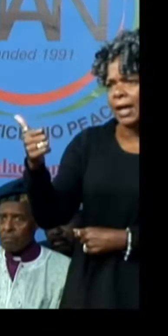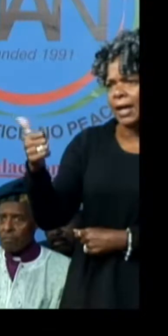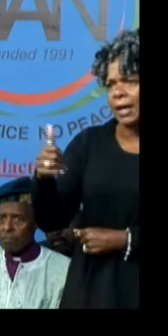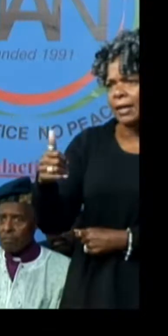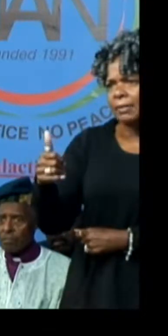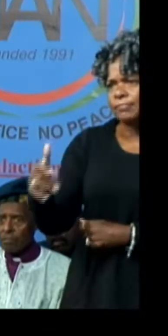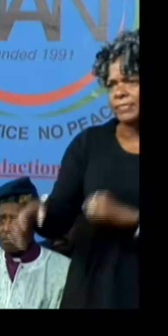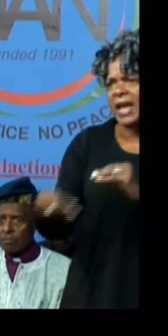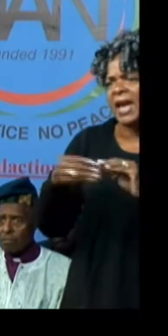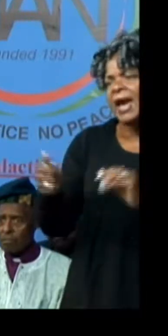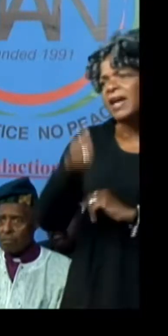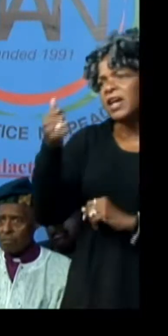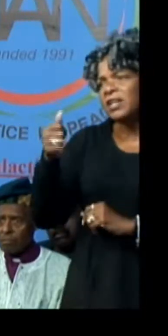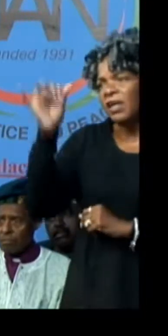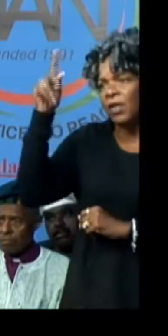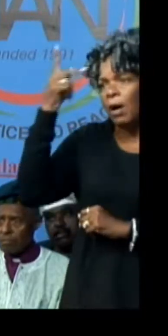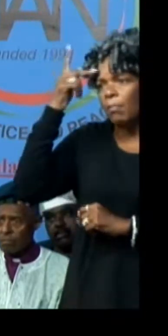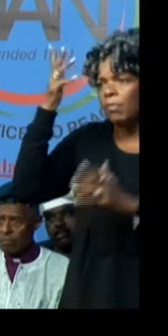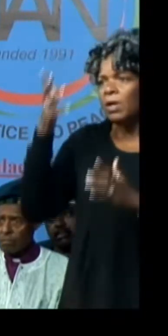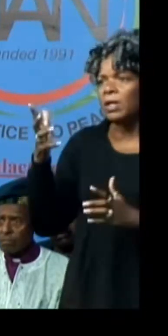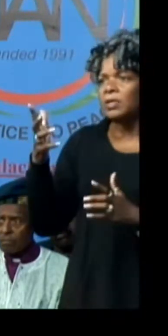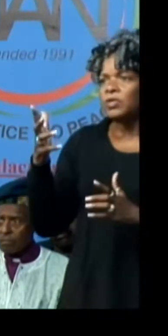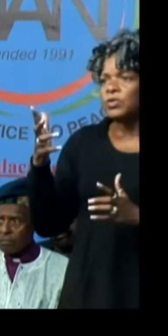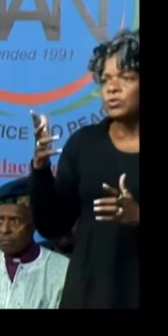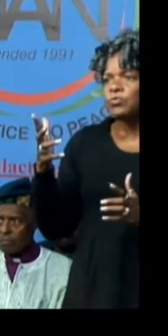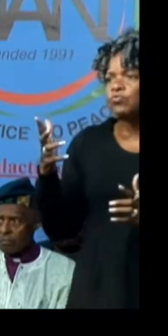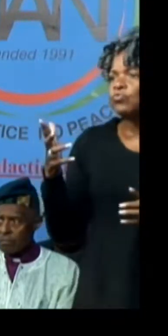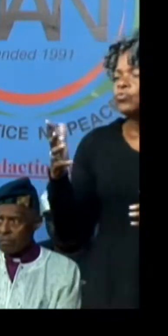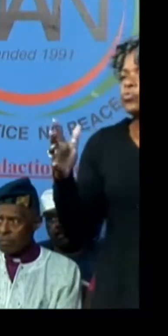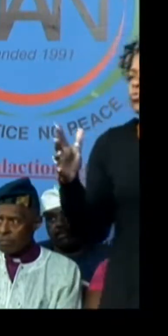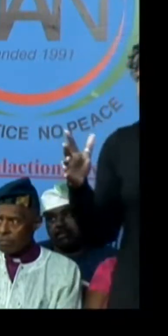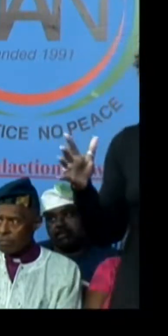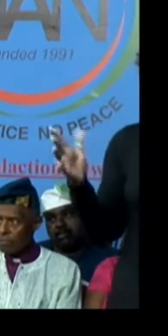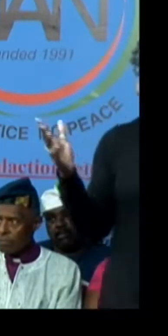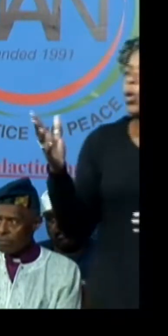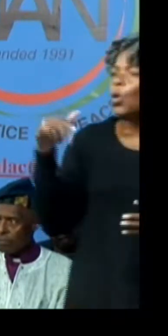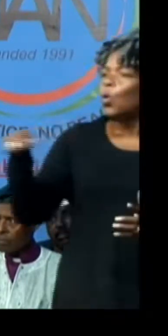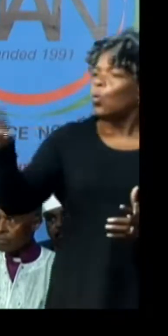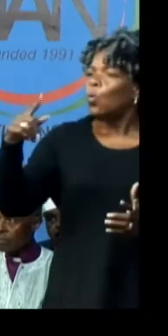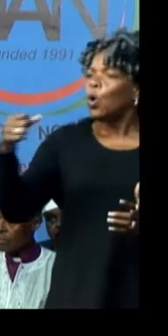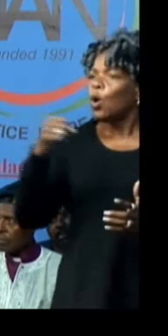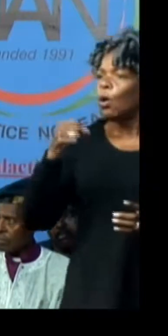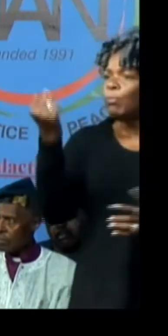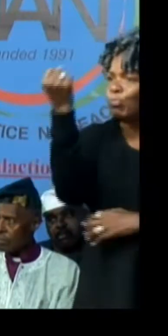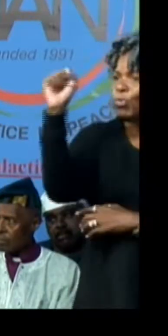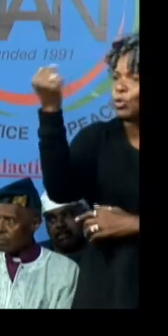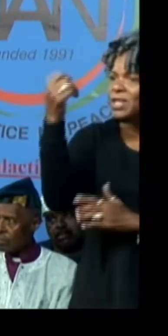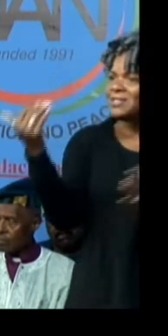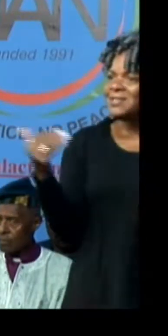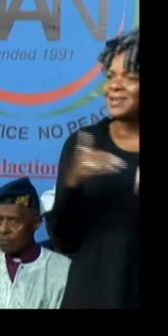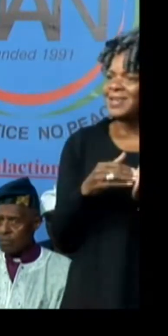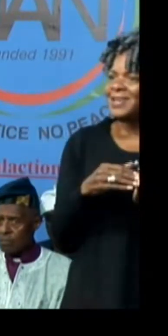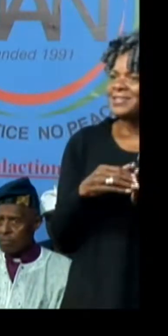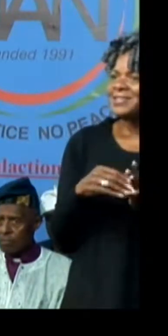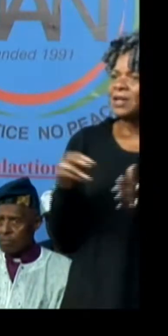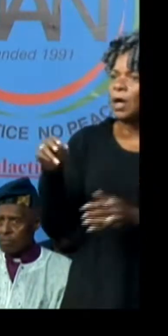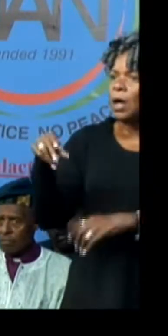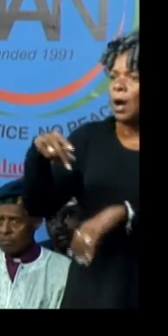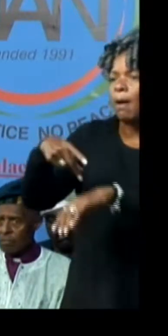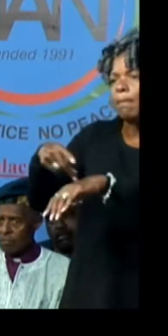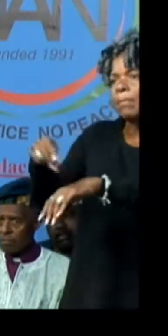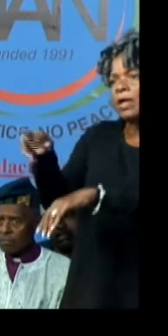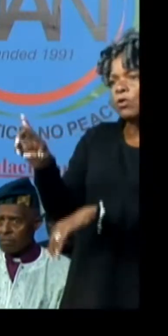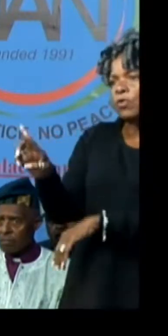they, in the Latino leadership, stood and went to jail with us. I wanted to go down and take a stand. And I went down,